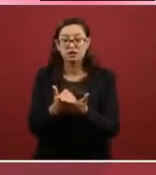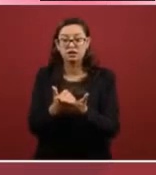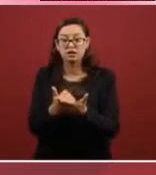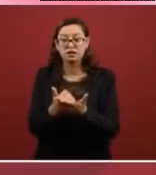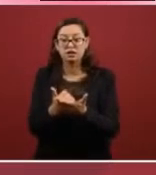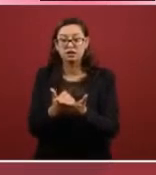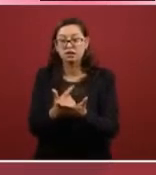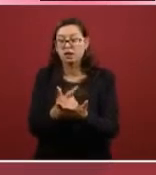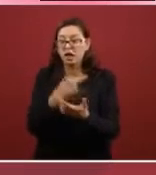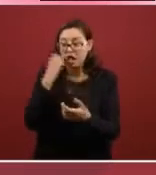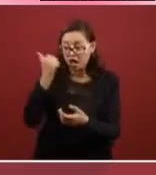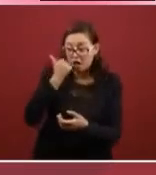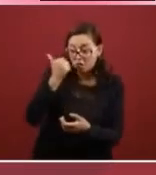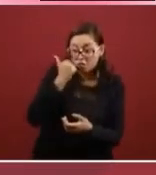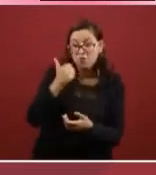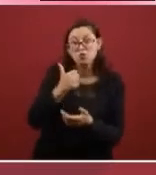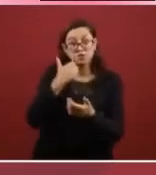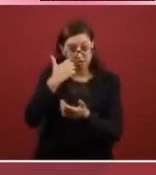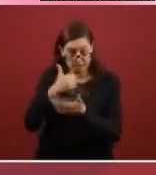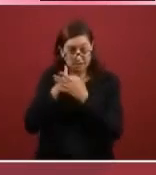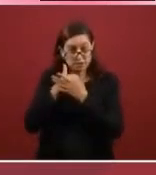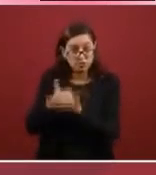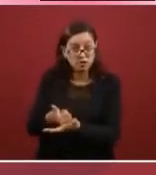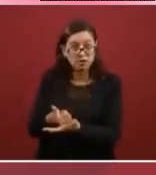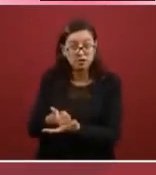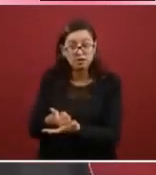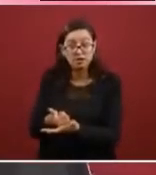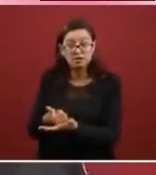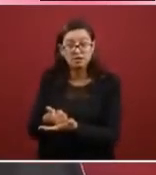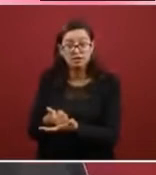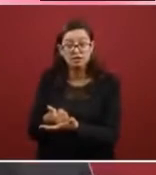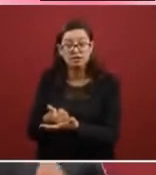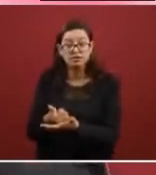Los estudiantes. The students.